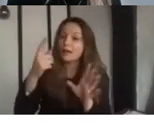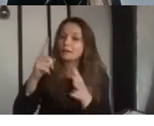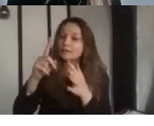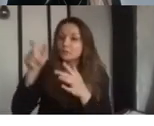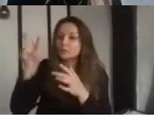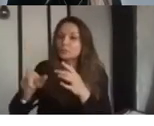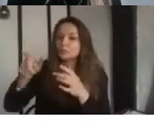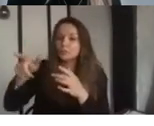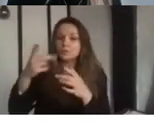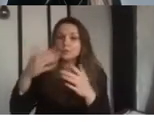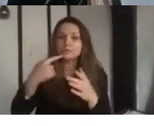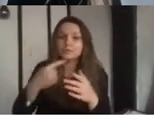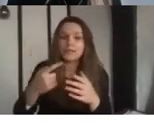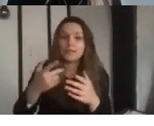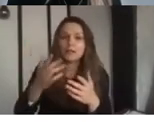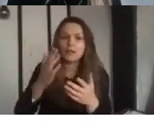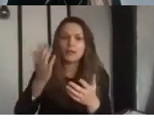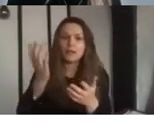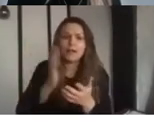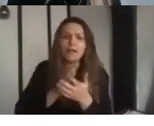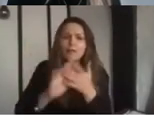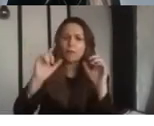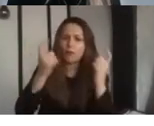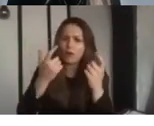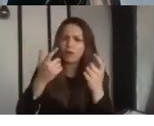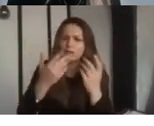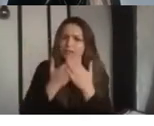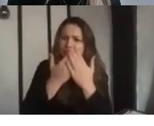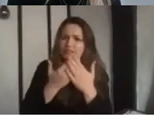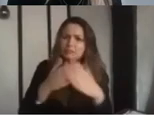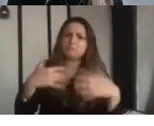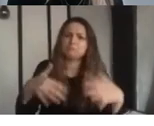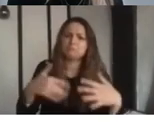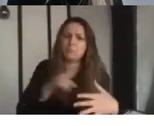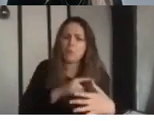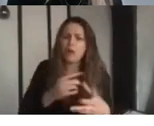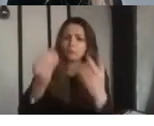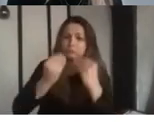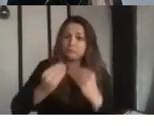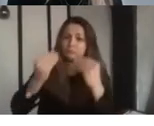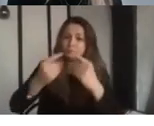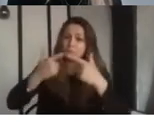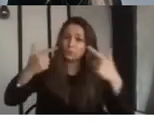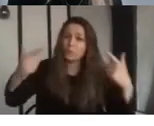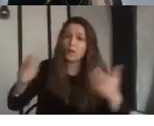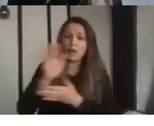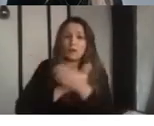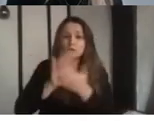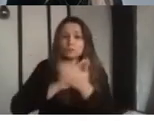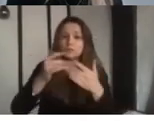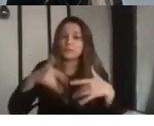has made my day because it's taught me so much and it's helping me succeed. When cool, the teachers are very